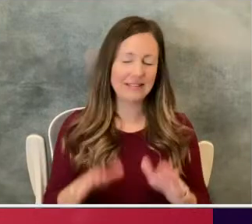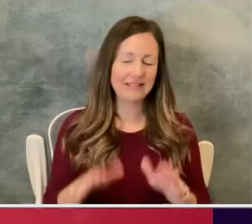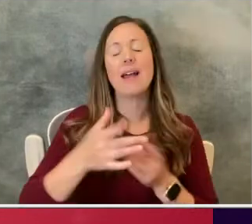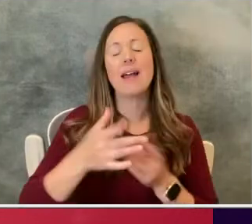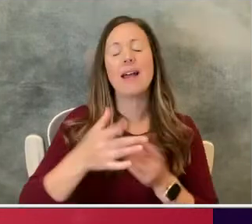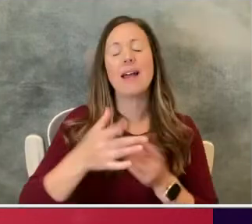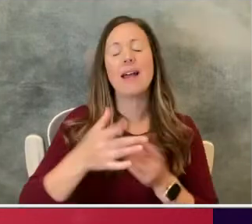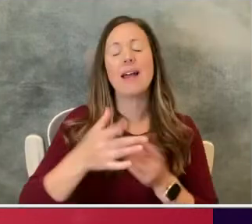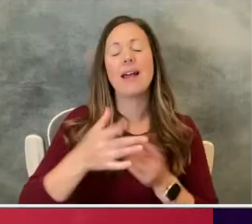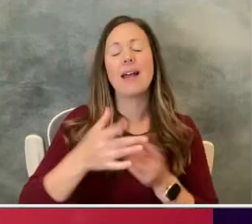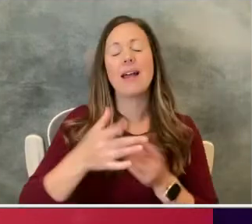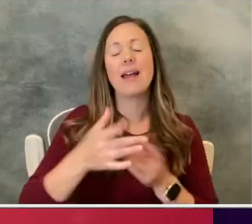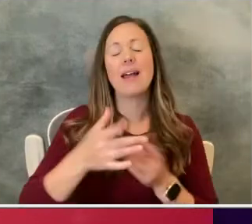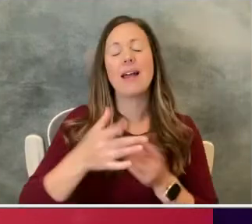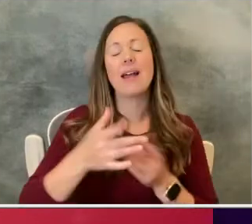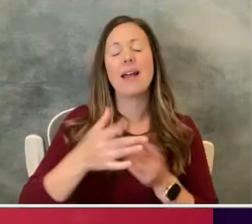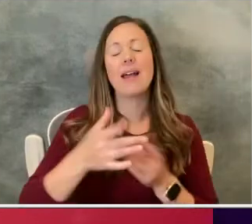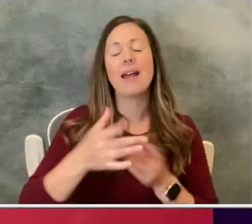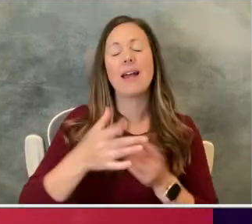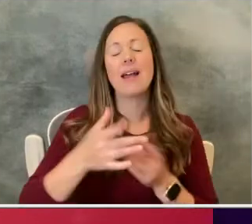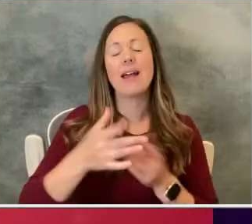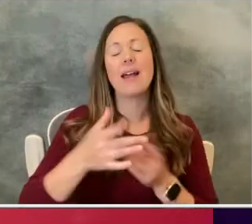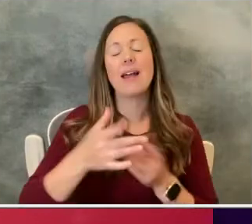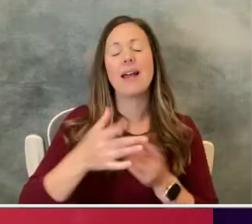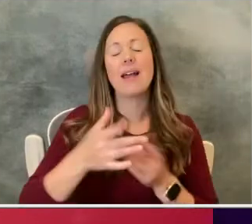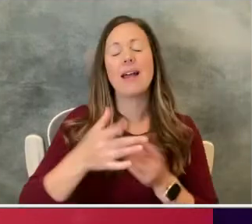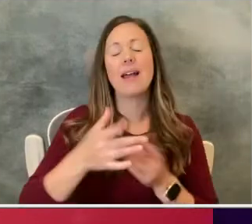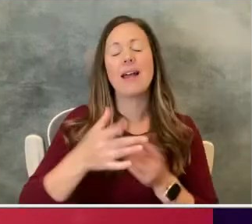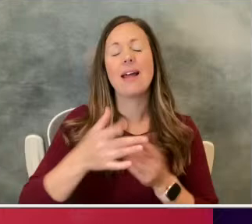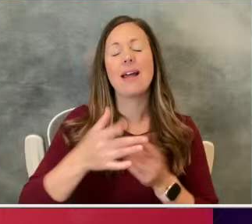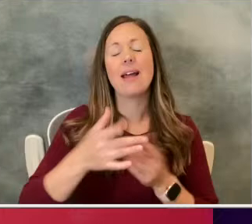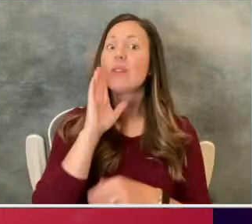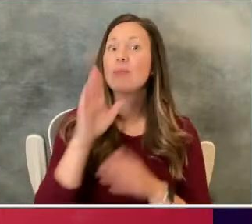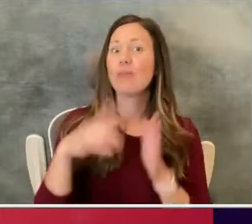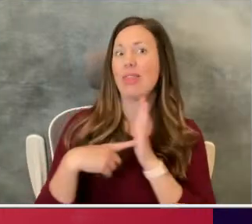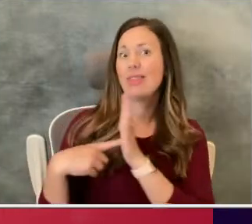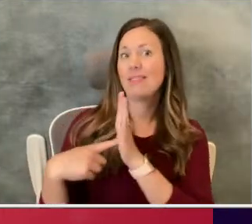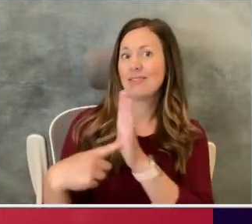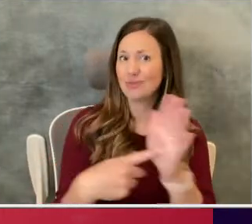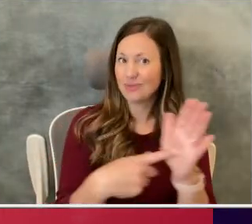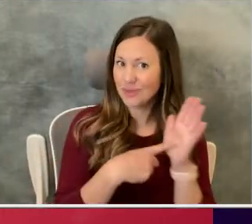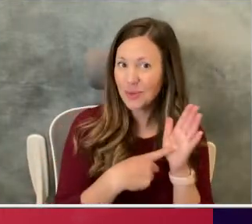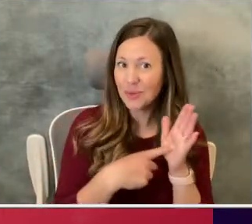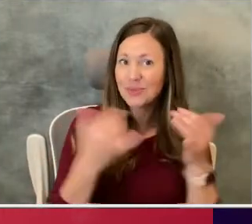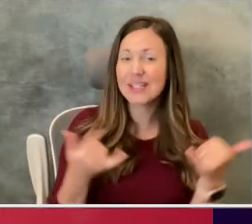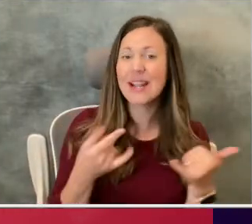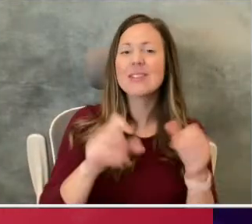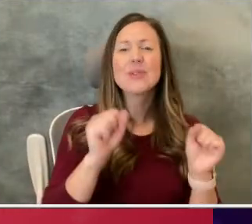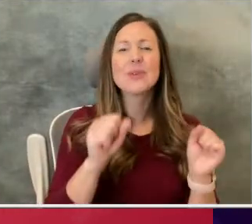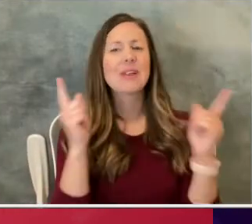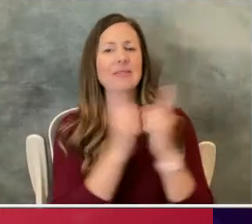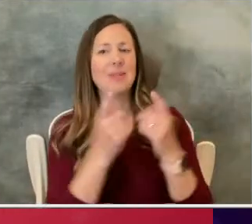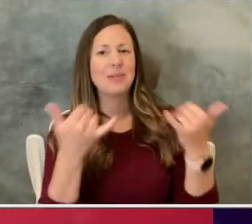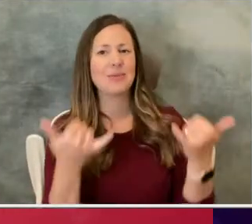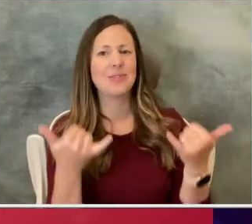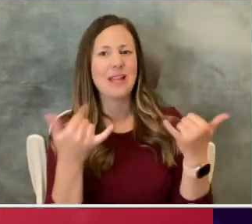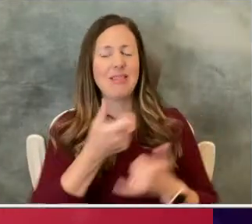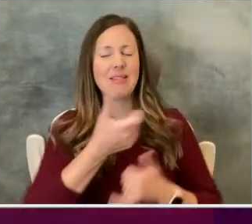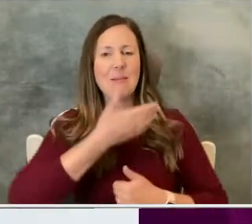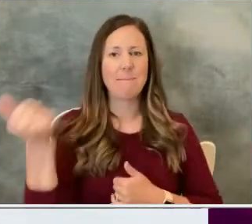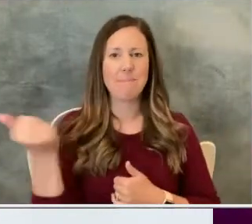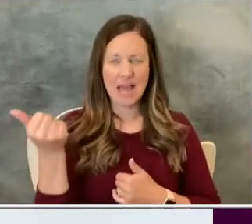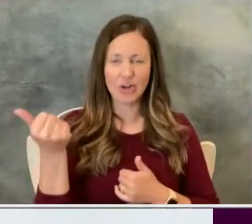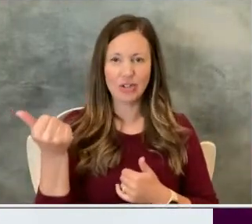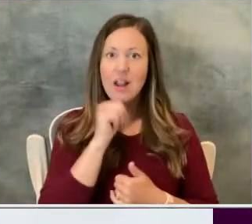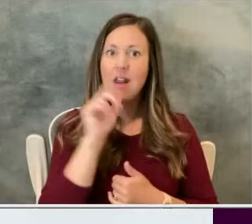also have a softer side. And we're taking you behind the mask to let you get to know them a bit better outside these hospital walls. And